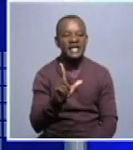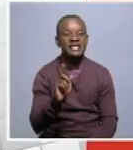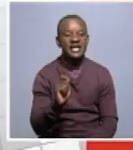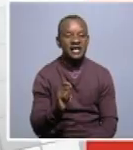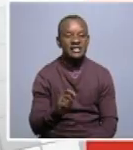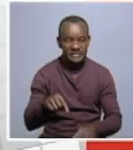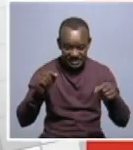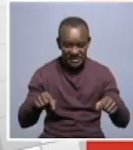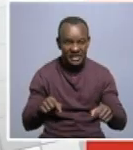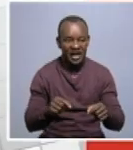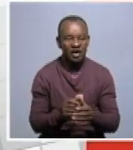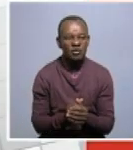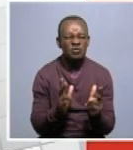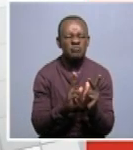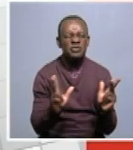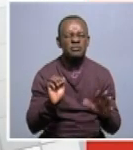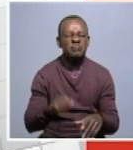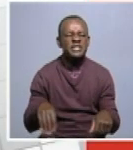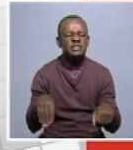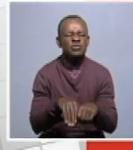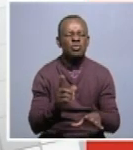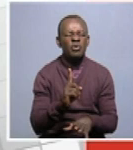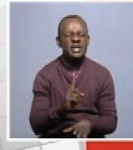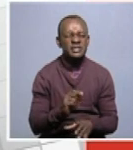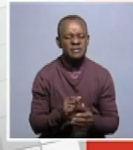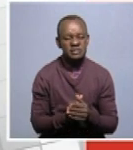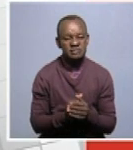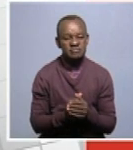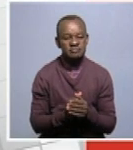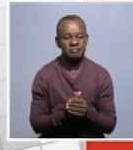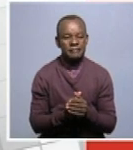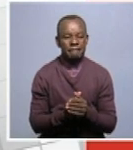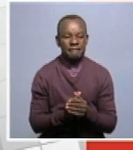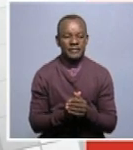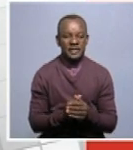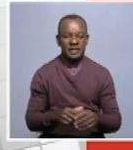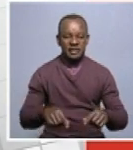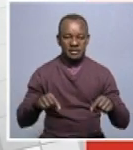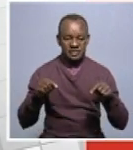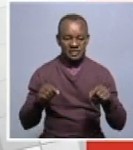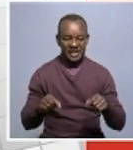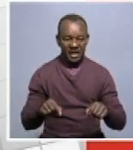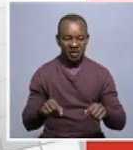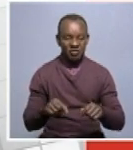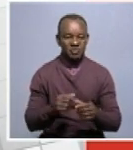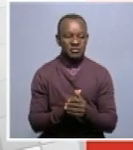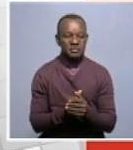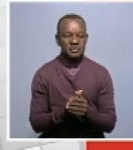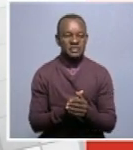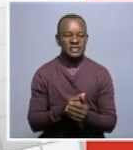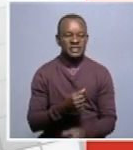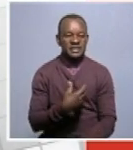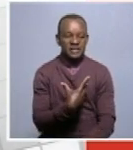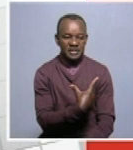As you know, most vaccines, most of the currently existing vaccines target the spike